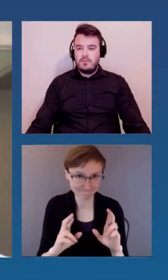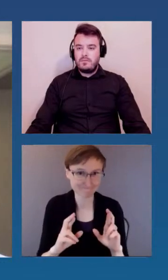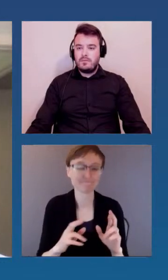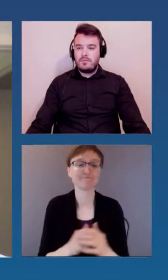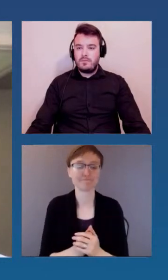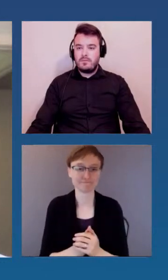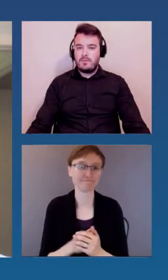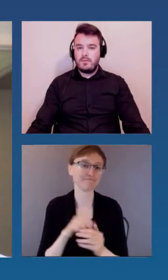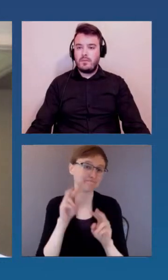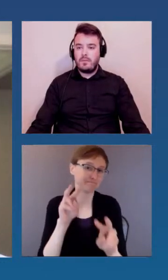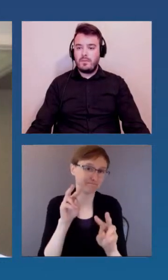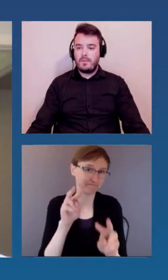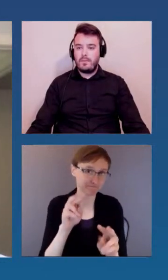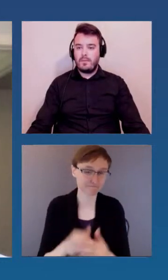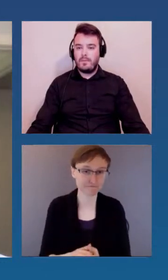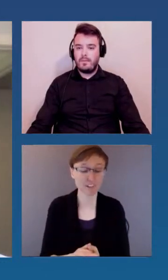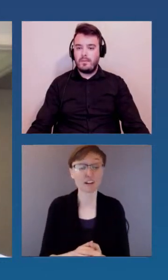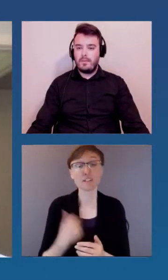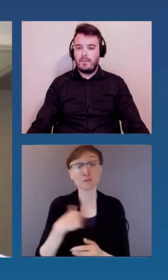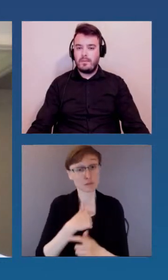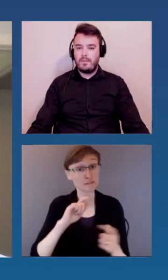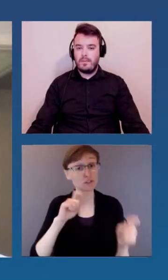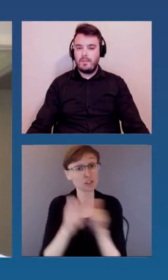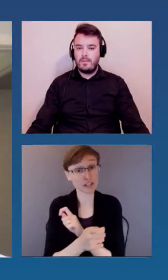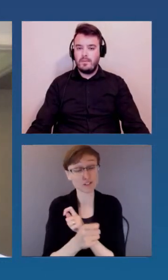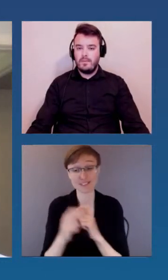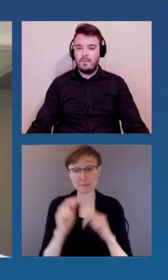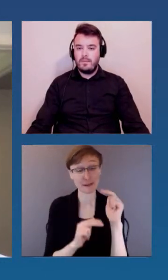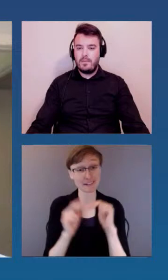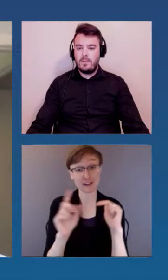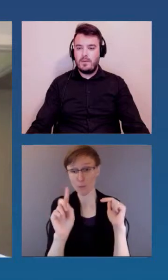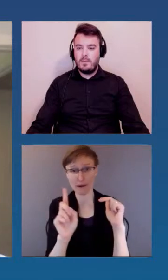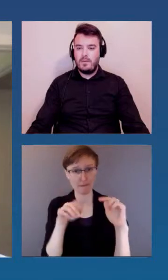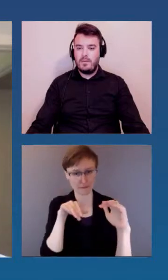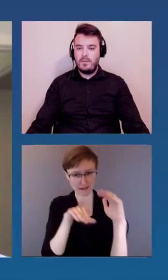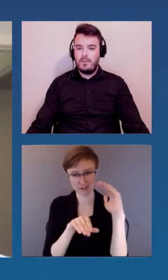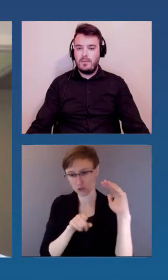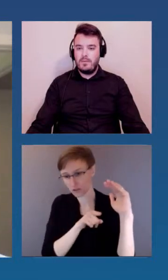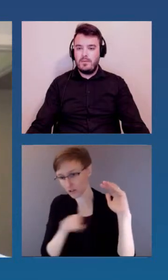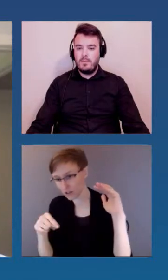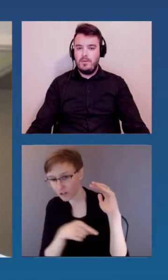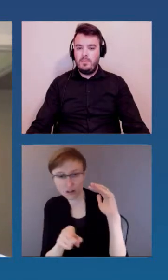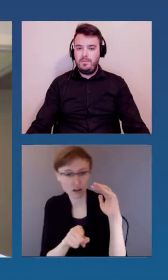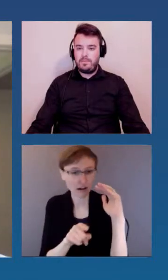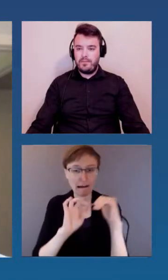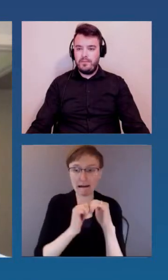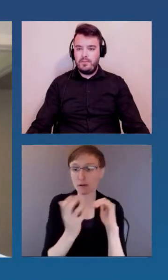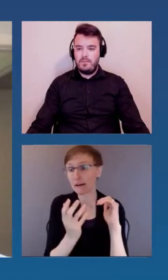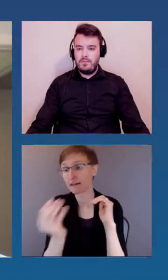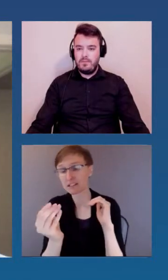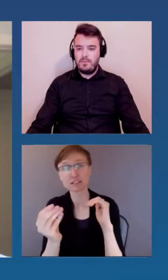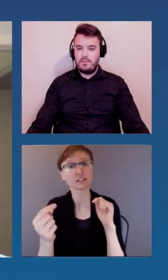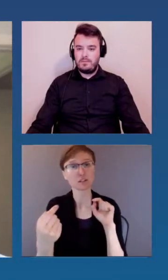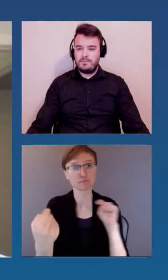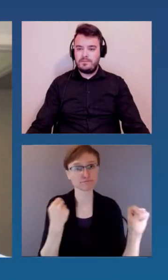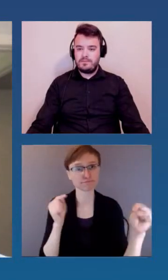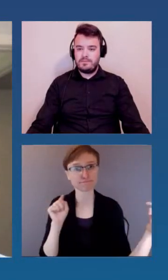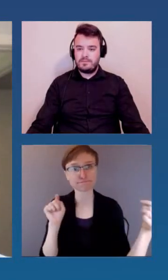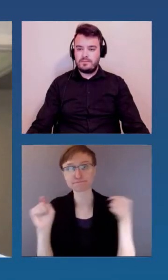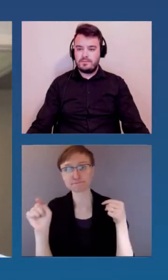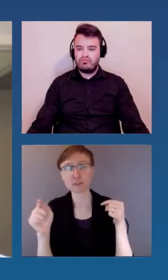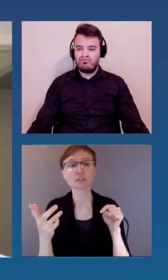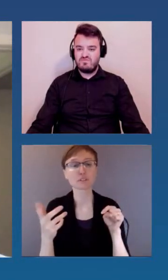the details of our plan to all members of the Carleton community, new and returning. The health and safety of our community is absolutely